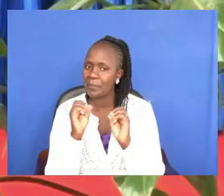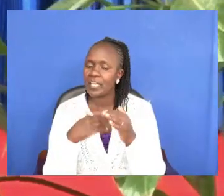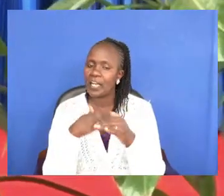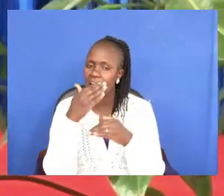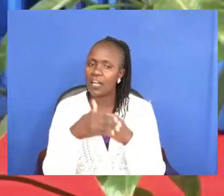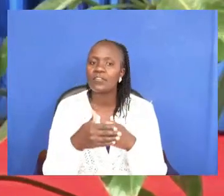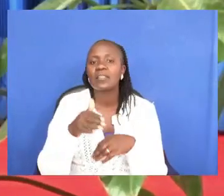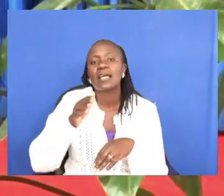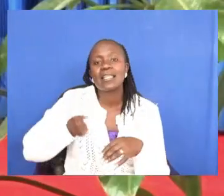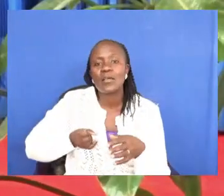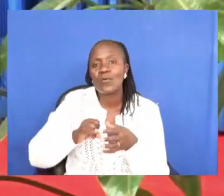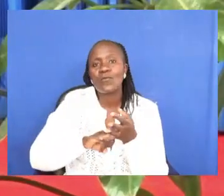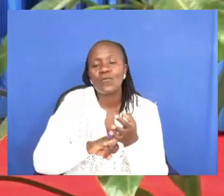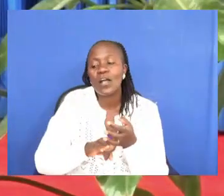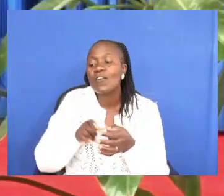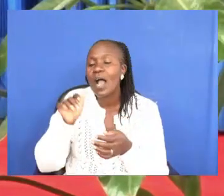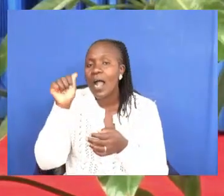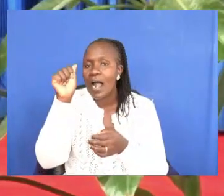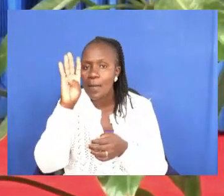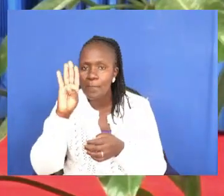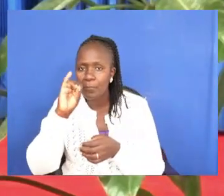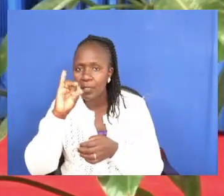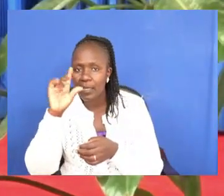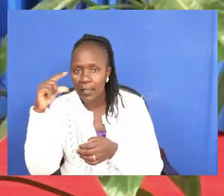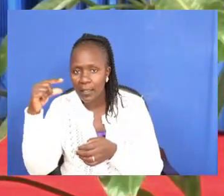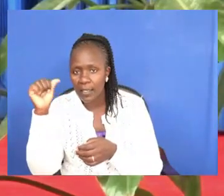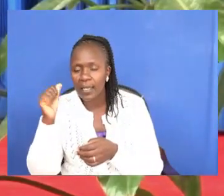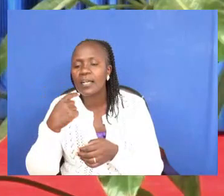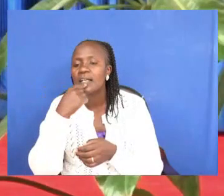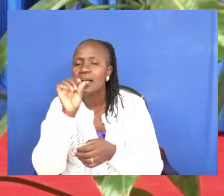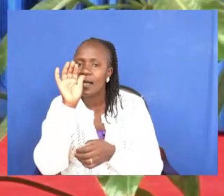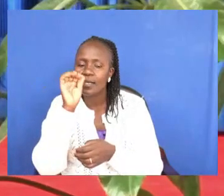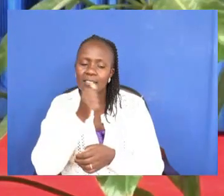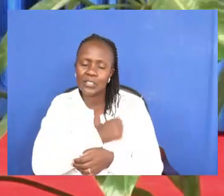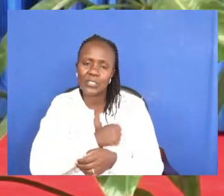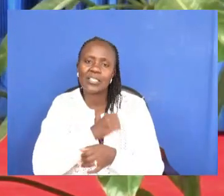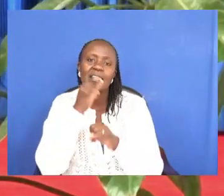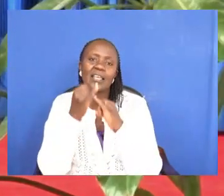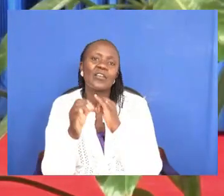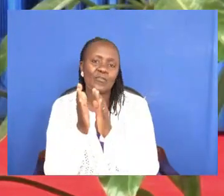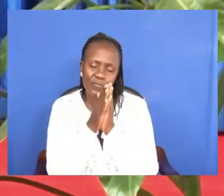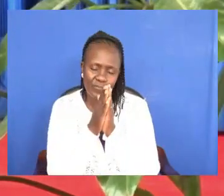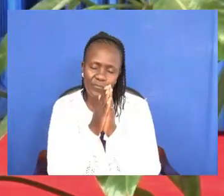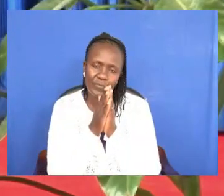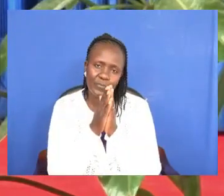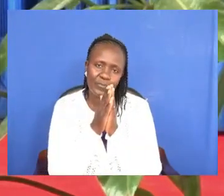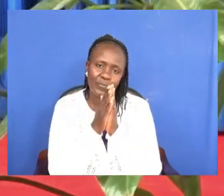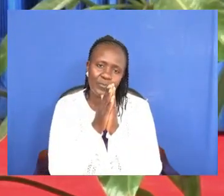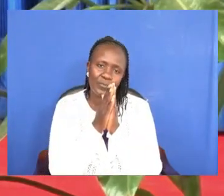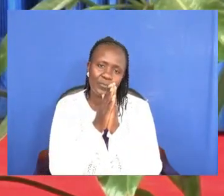after Abigail apologized on behalf of Nabal. That is the end of our story,